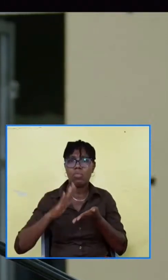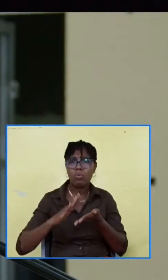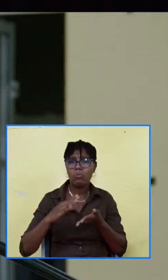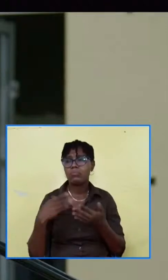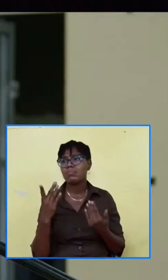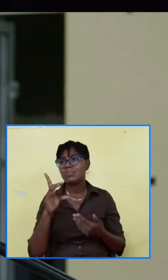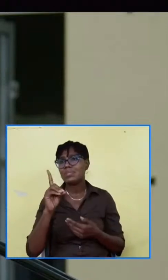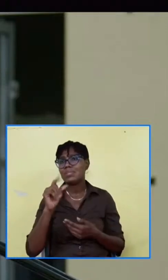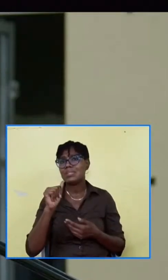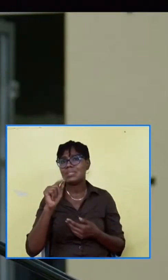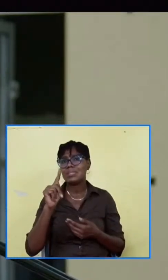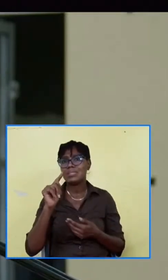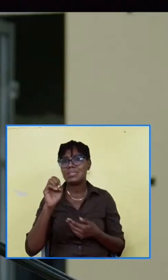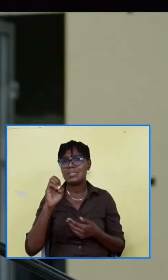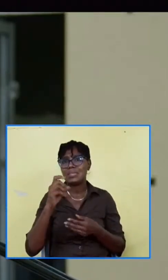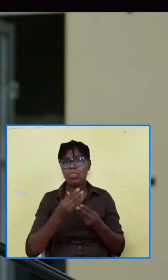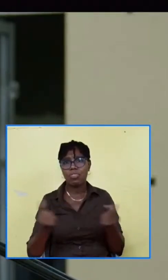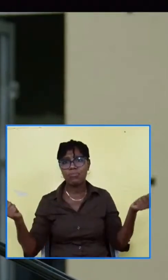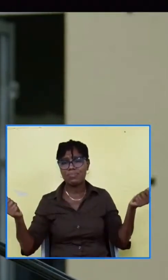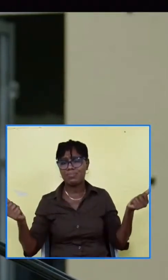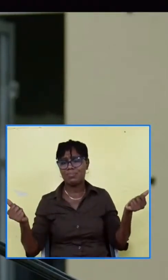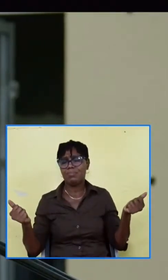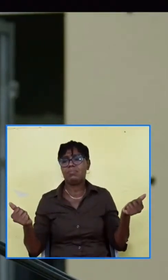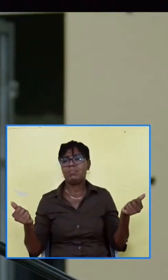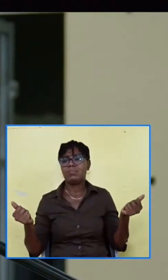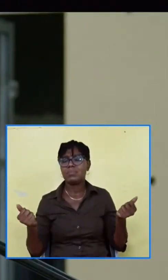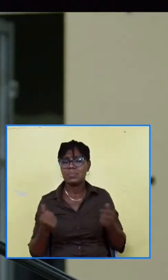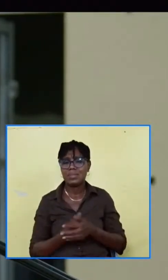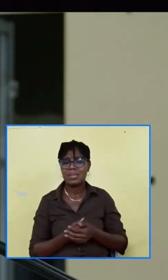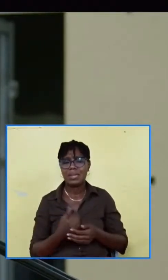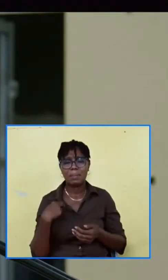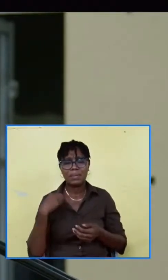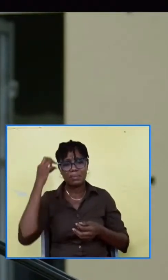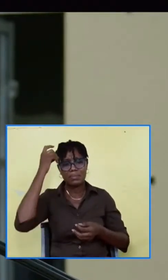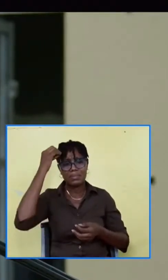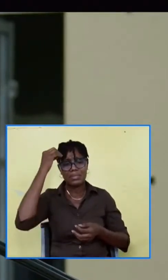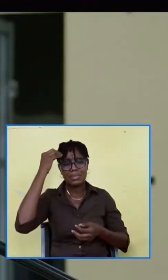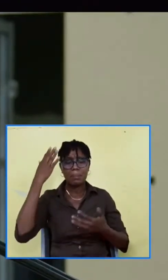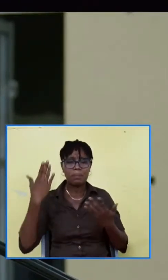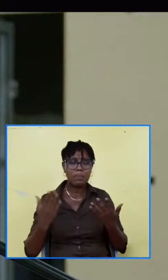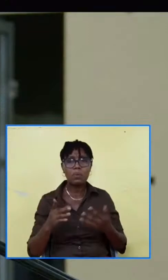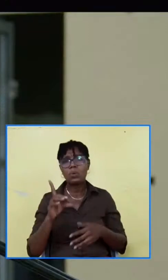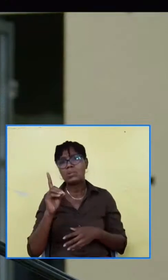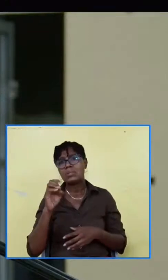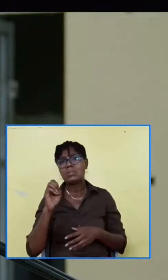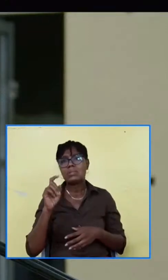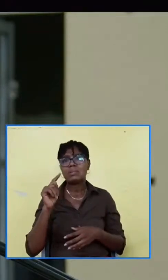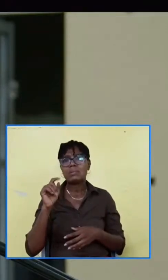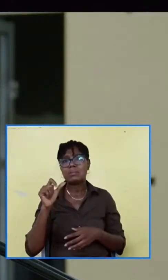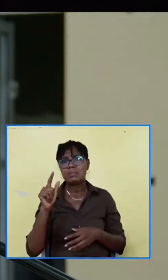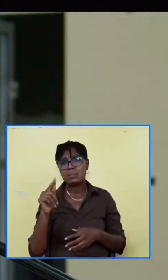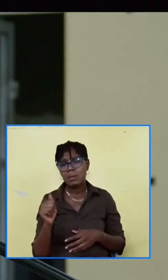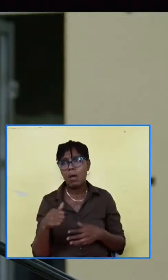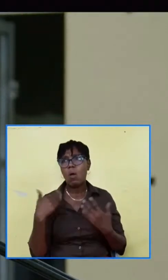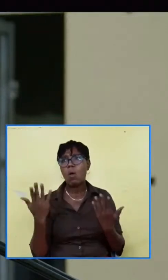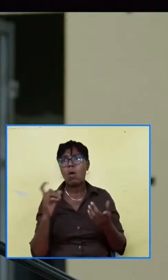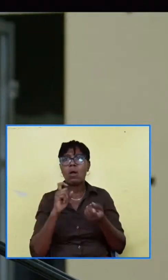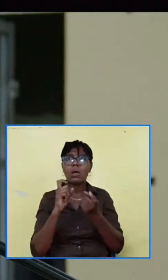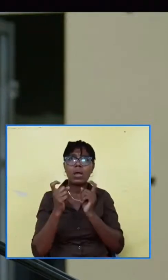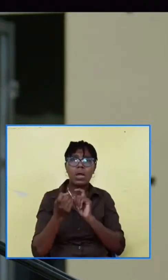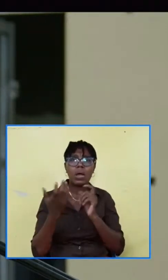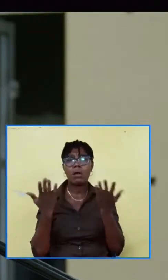etc. From an analytical perspective, I prefer more like delta, which is like trend or change, etc. So